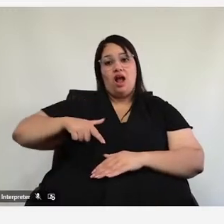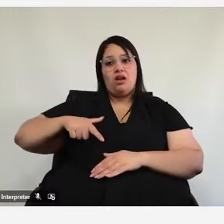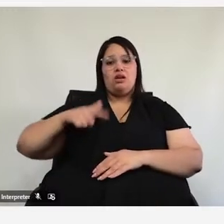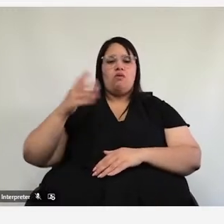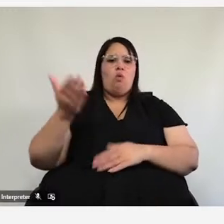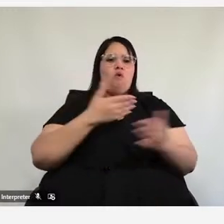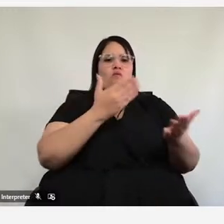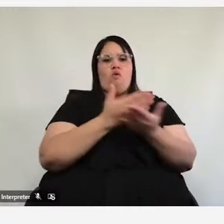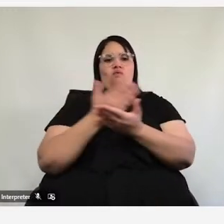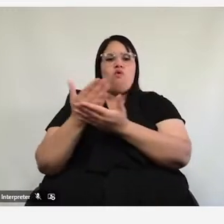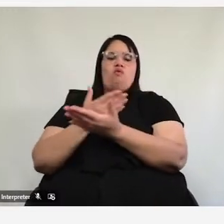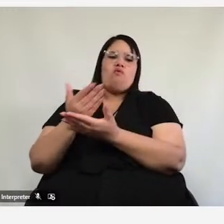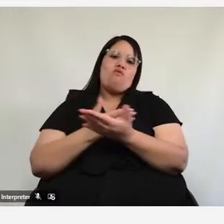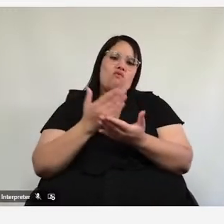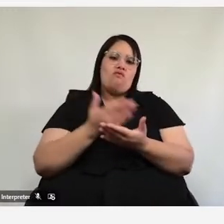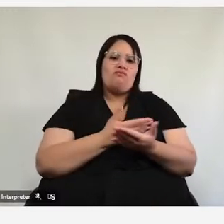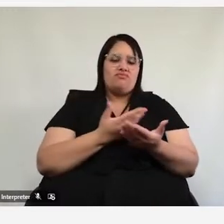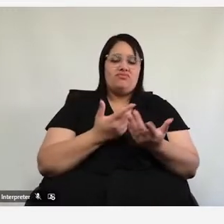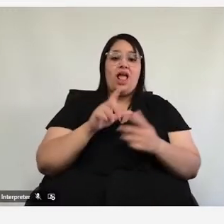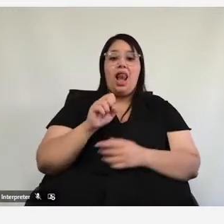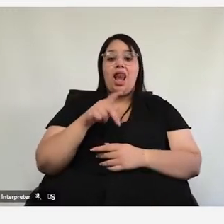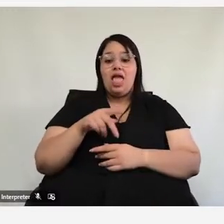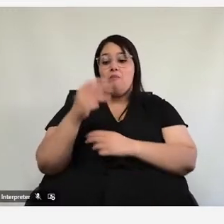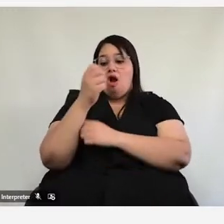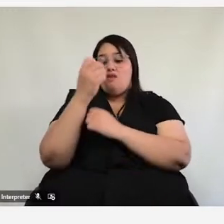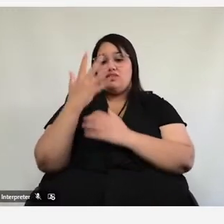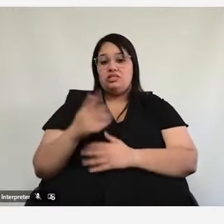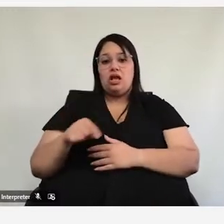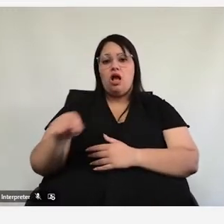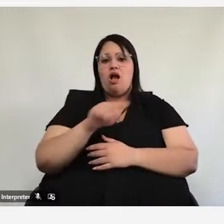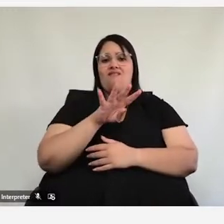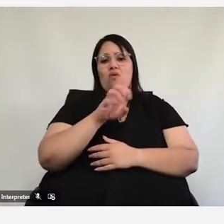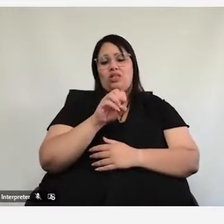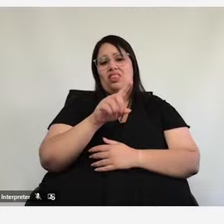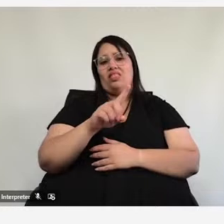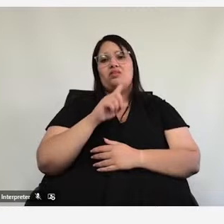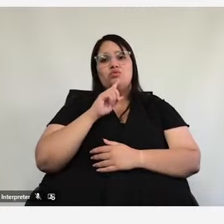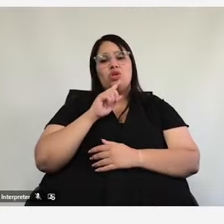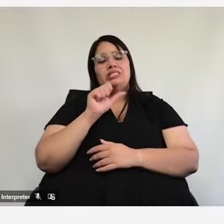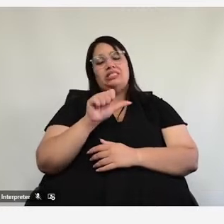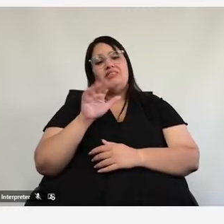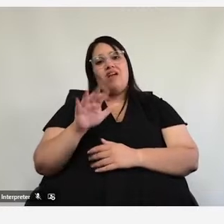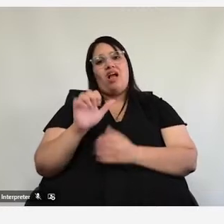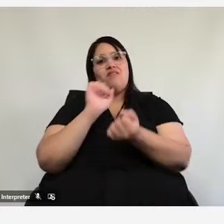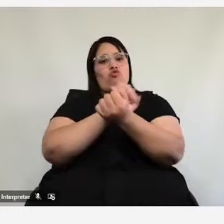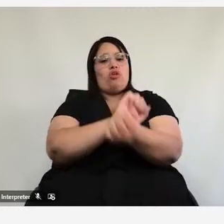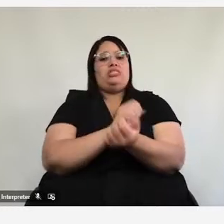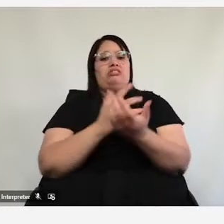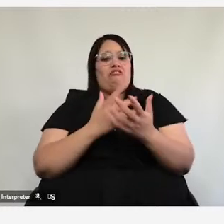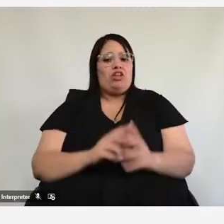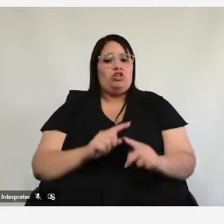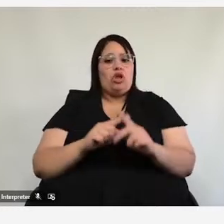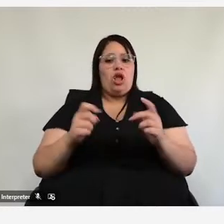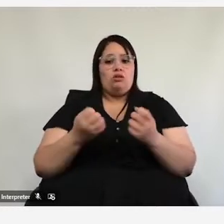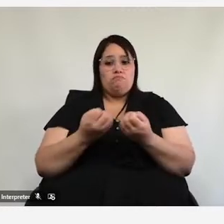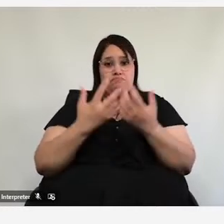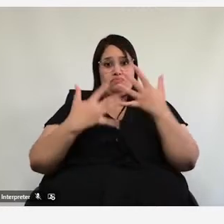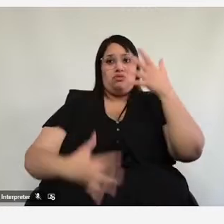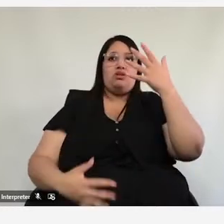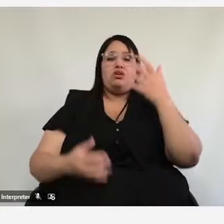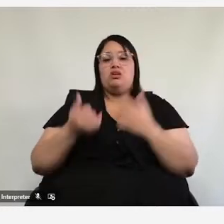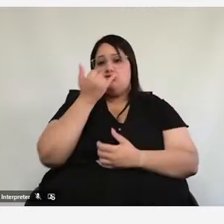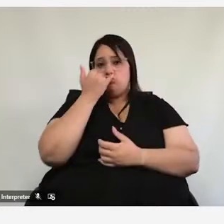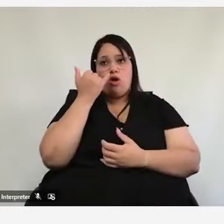streets by LEAP. Those LEAP officers have made 40,065 arrests, and mountains of drugs have been confiscated